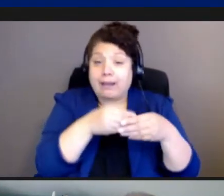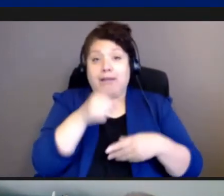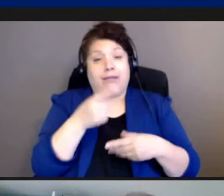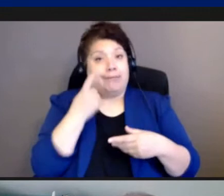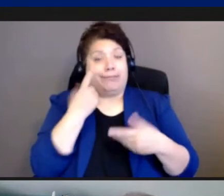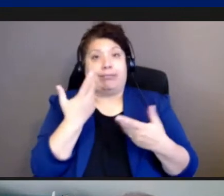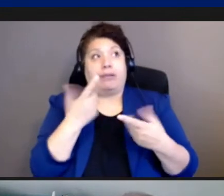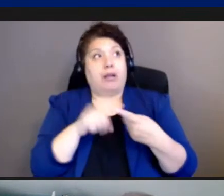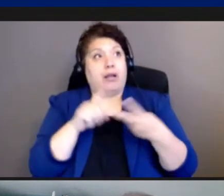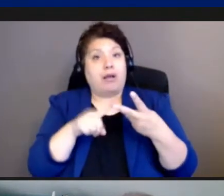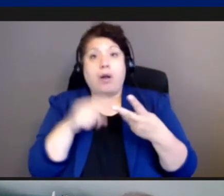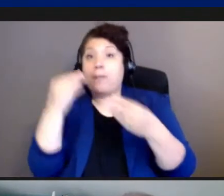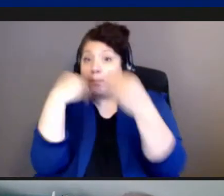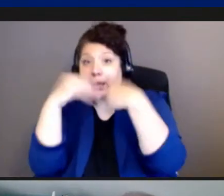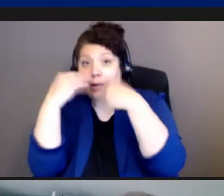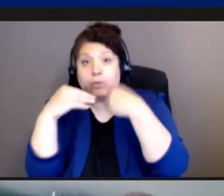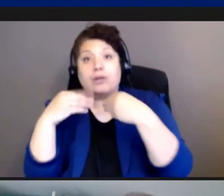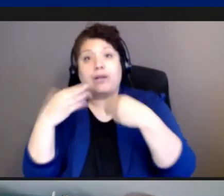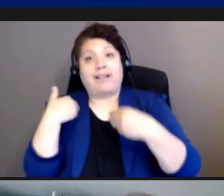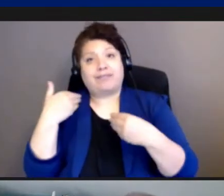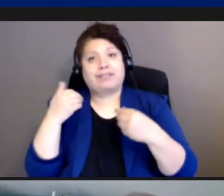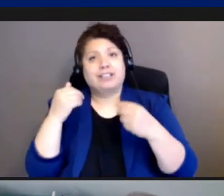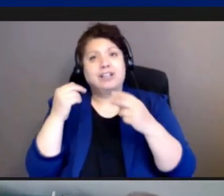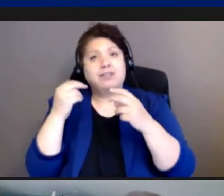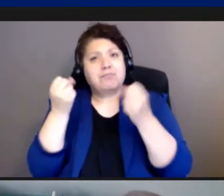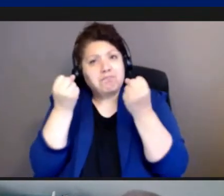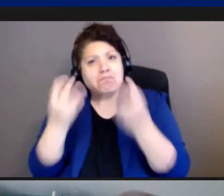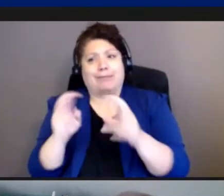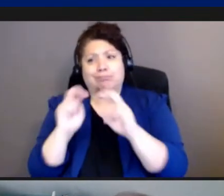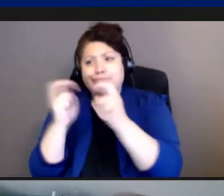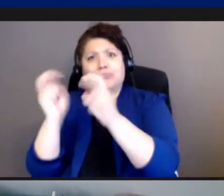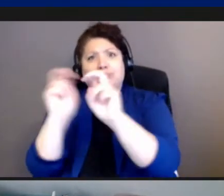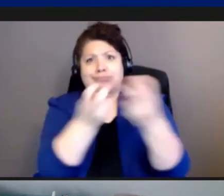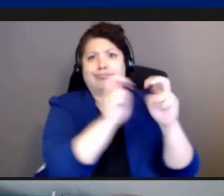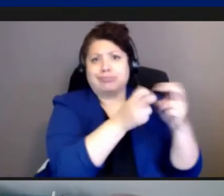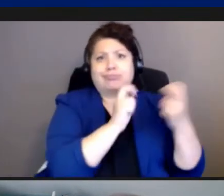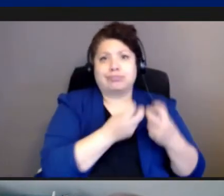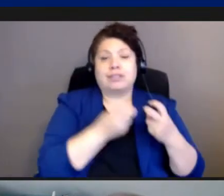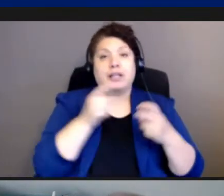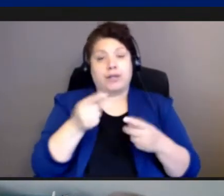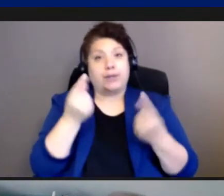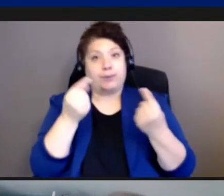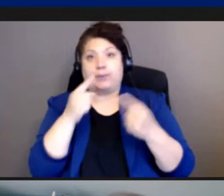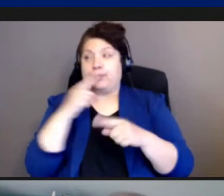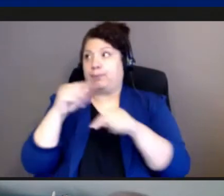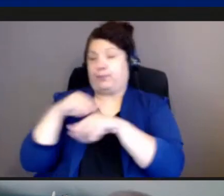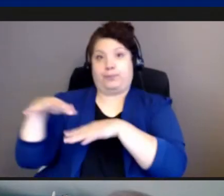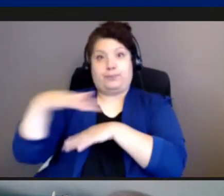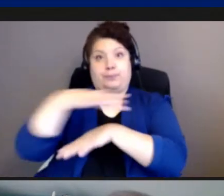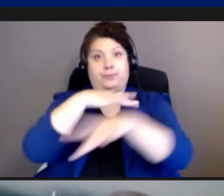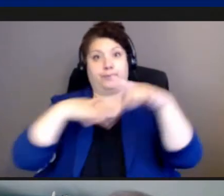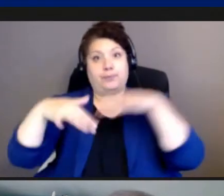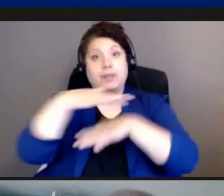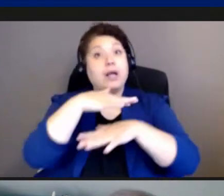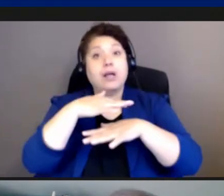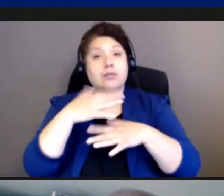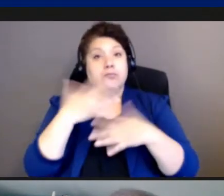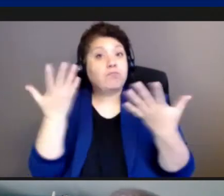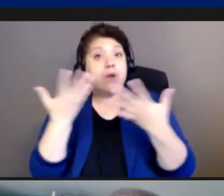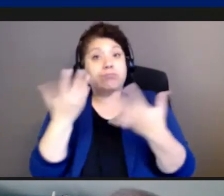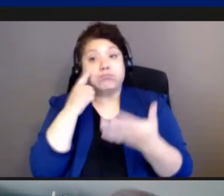or all various venues. But the underlying common denominator are the interactions. And I